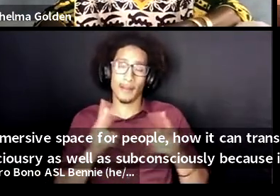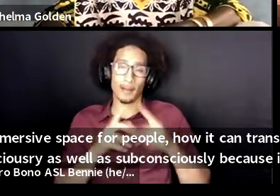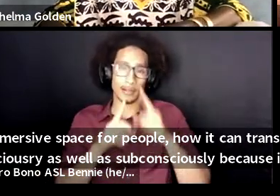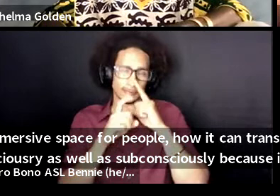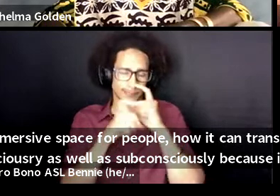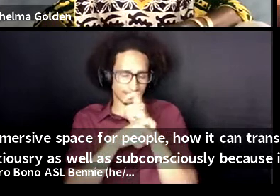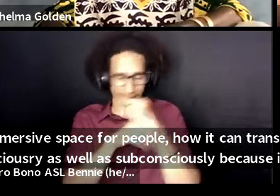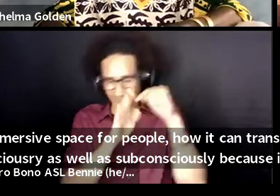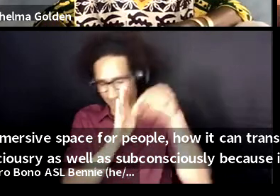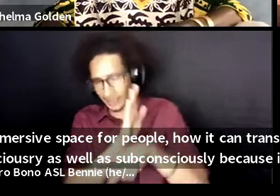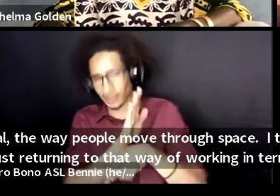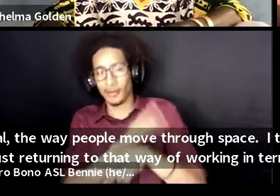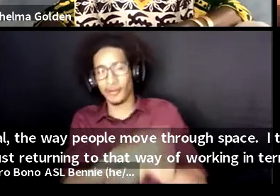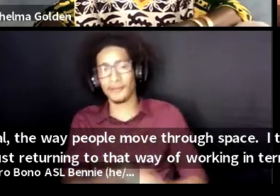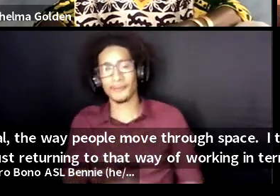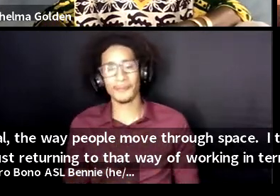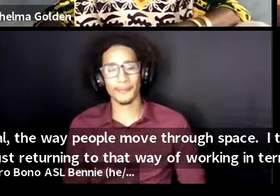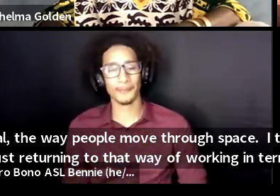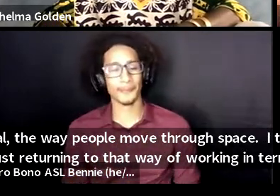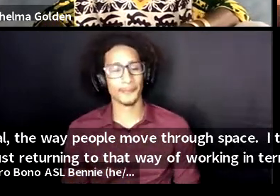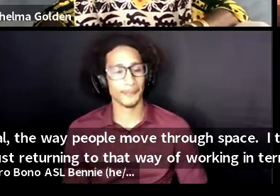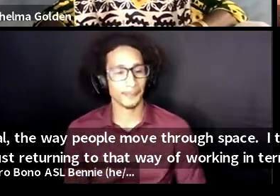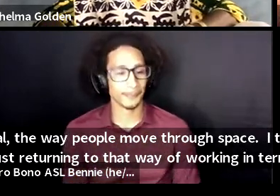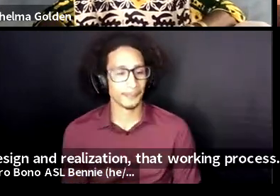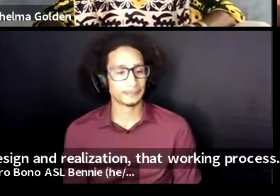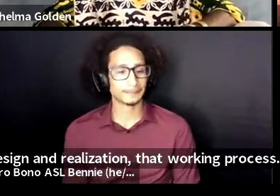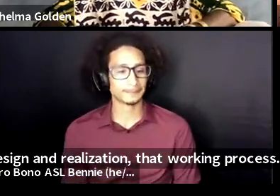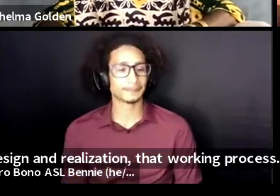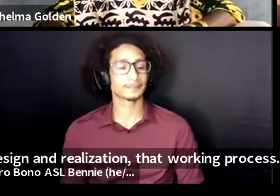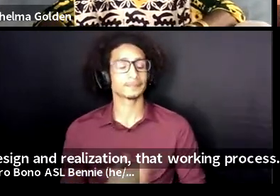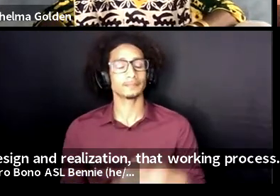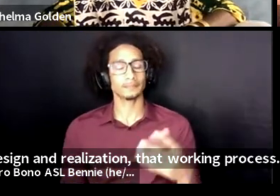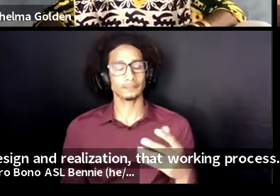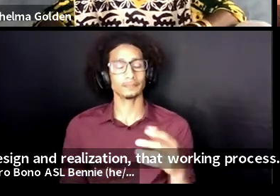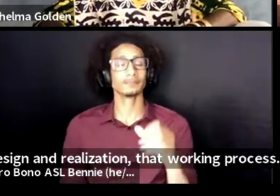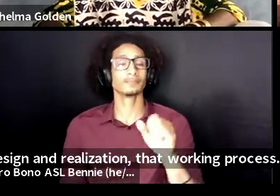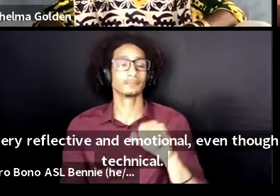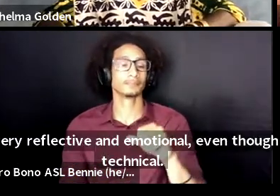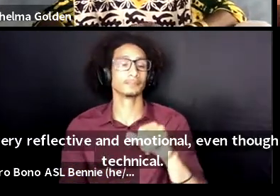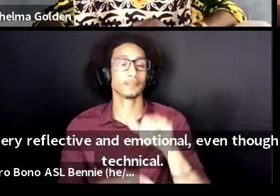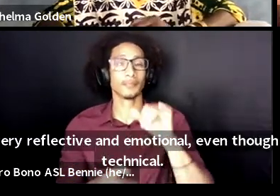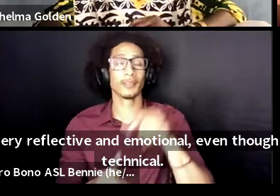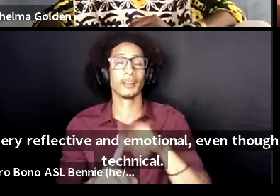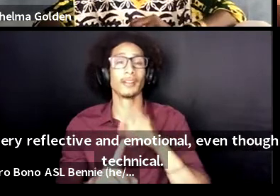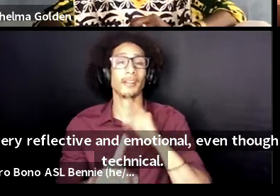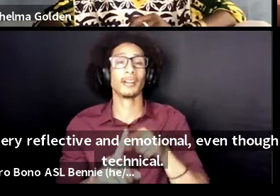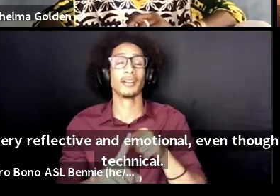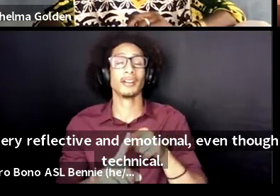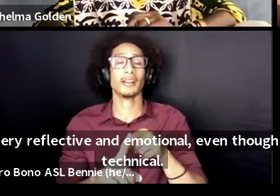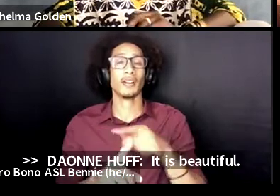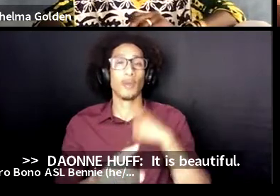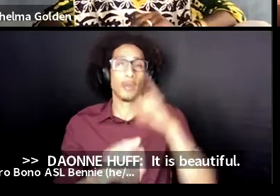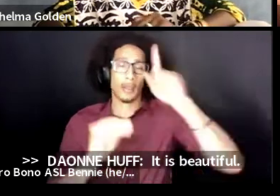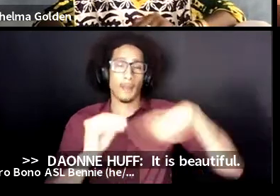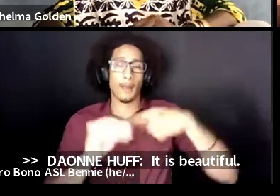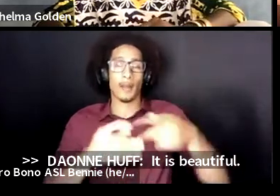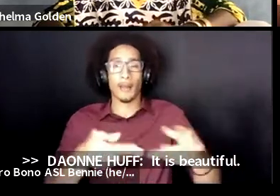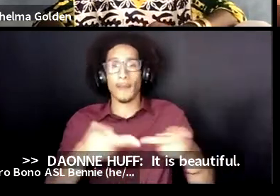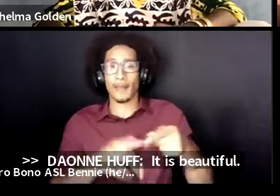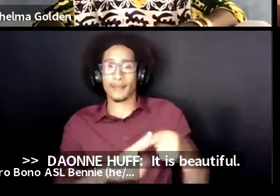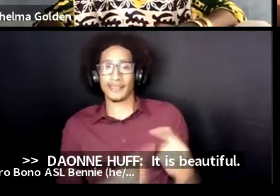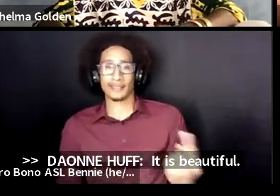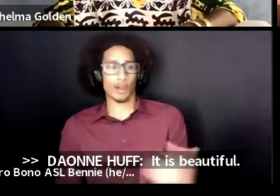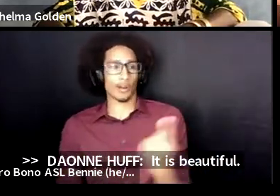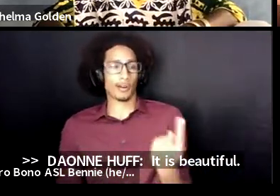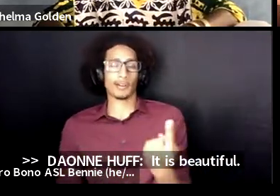Thank you all. I mean, also it's beautiful to think about this notion that artists are like these solitary figures in their studios, like tinkering away and in